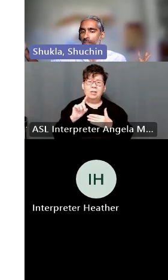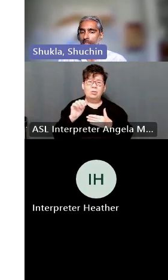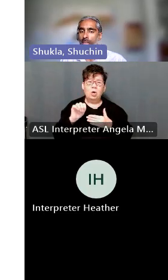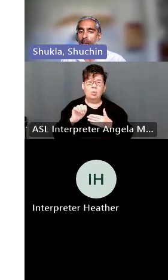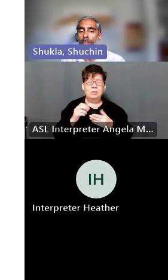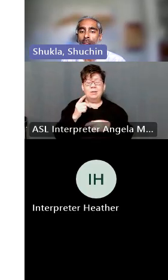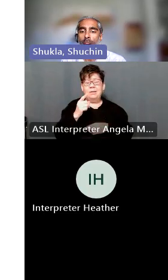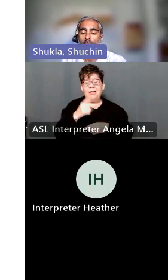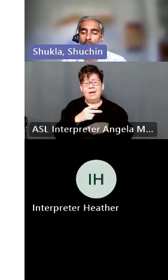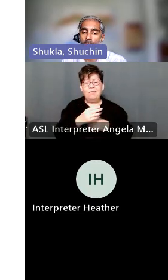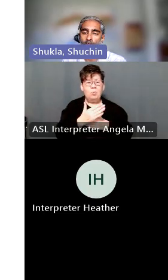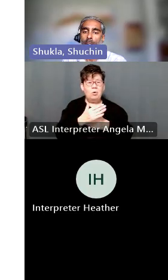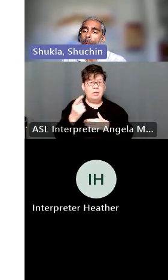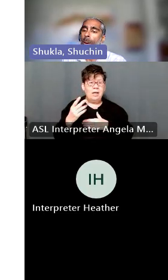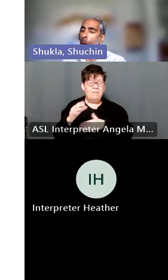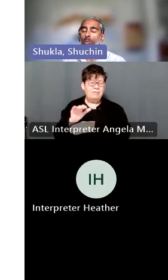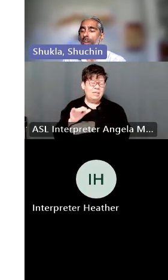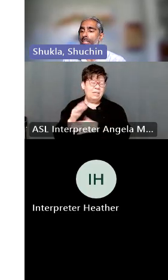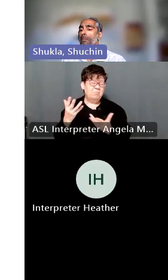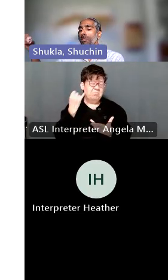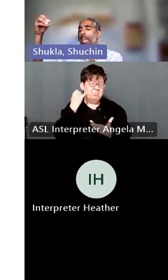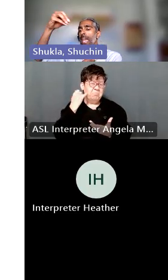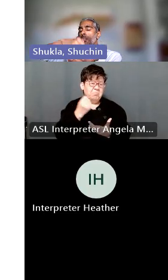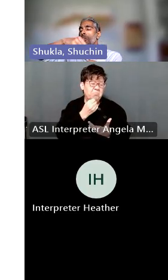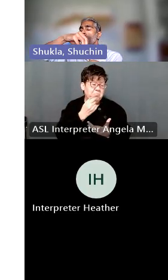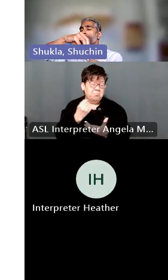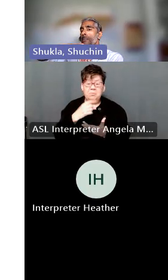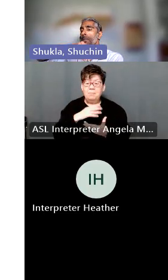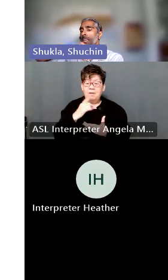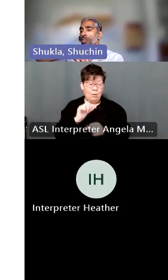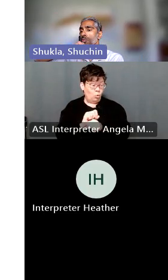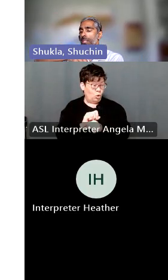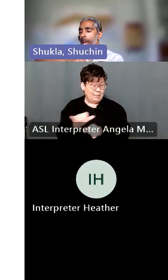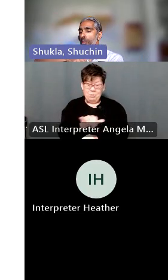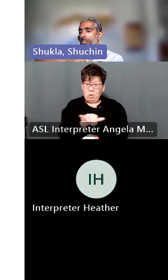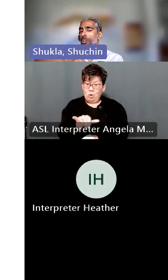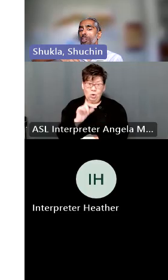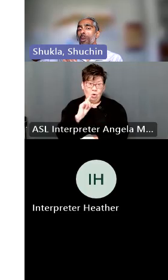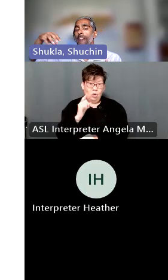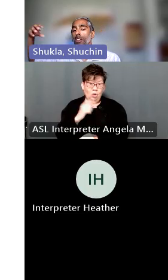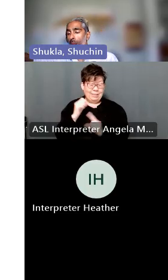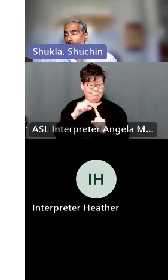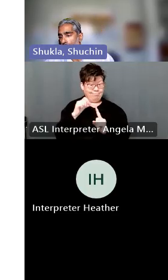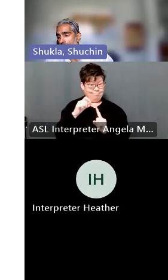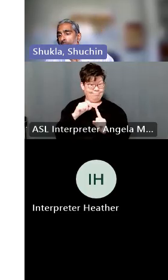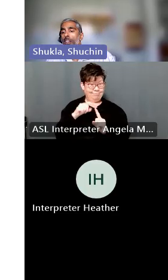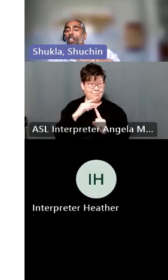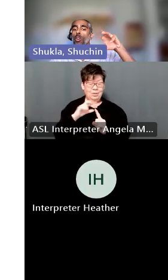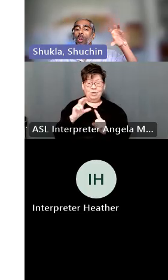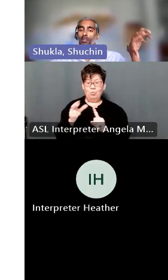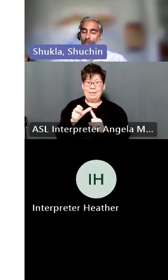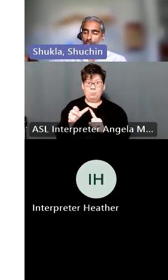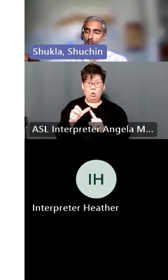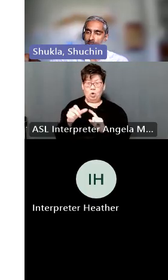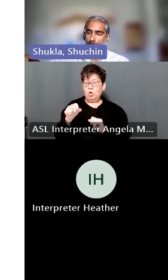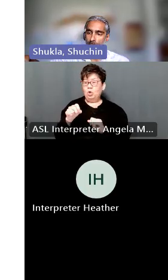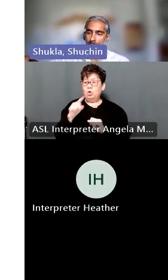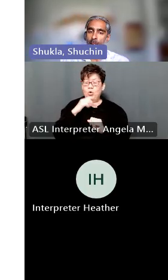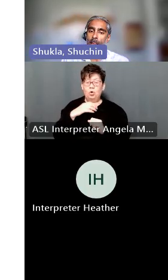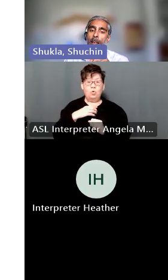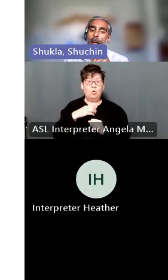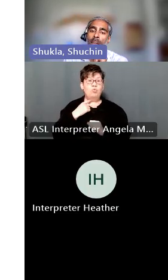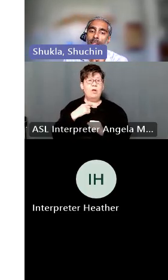morning, half in the evening, let's say. But both work similarly in stimulating those receptors so you don't have the cravings, you don't have the